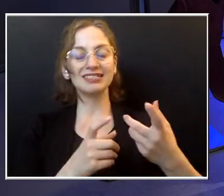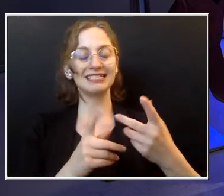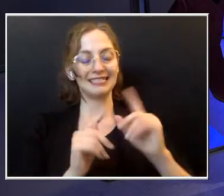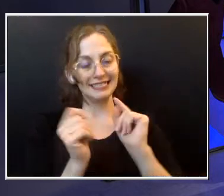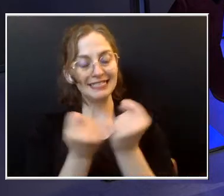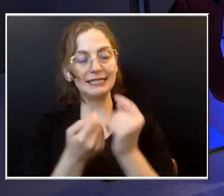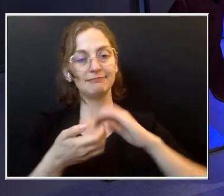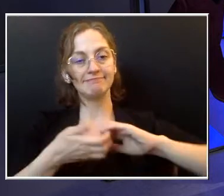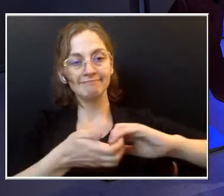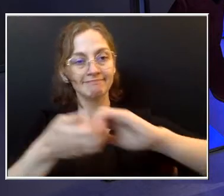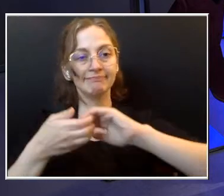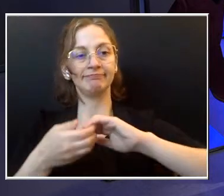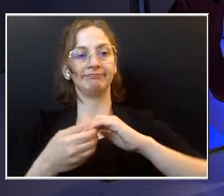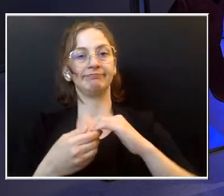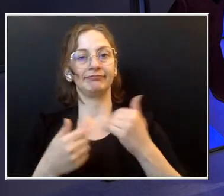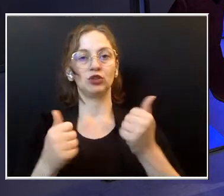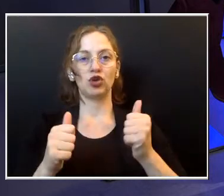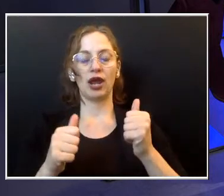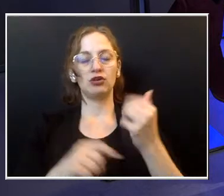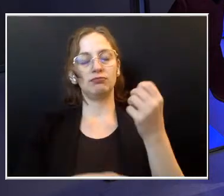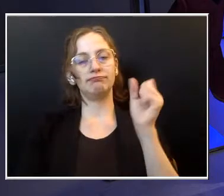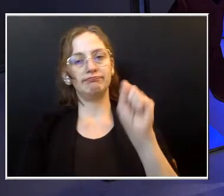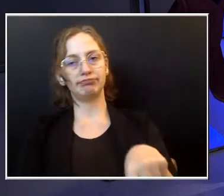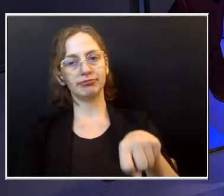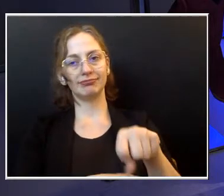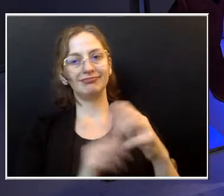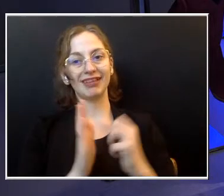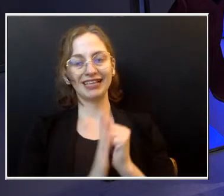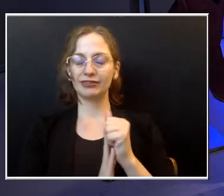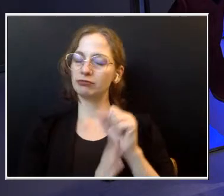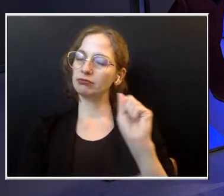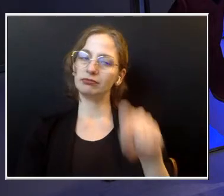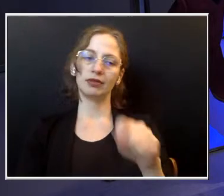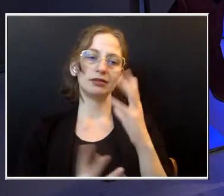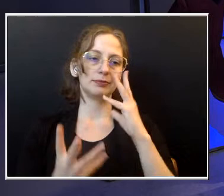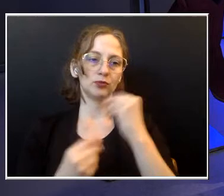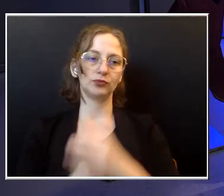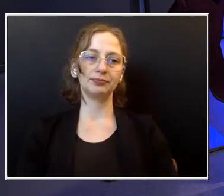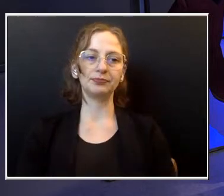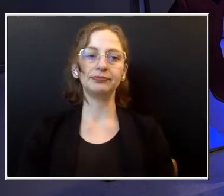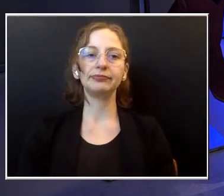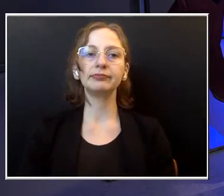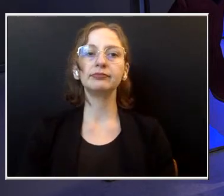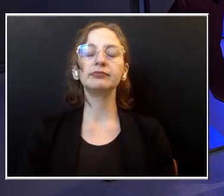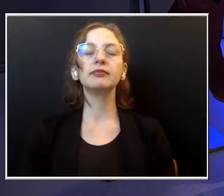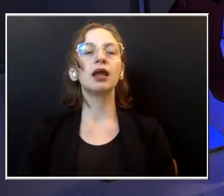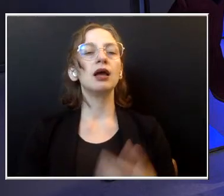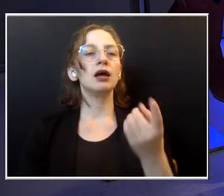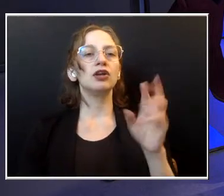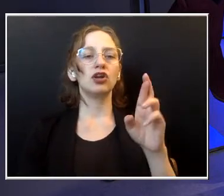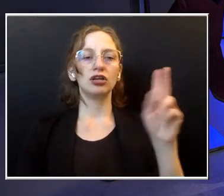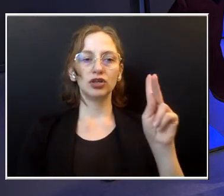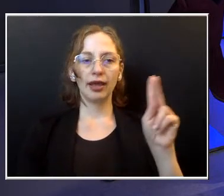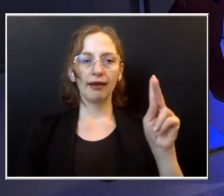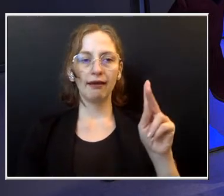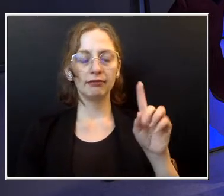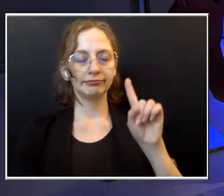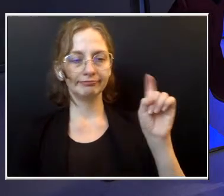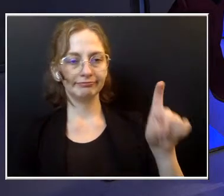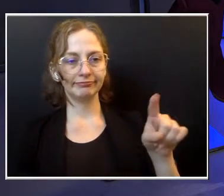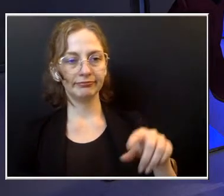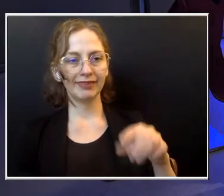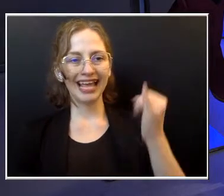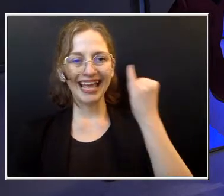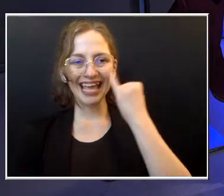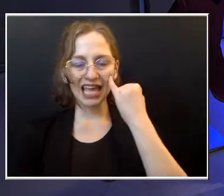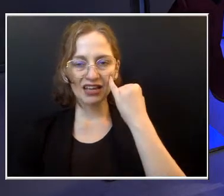it. Question is, what options, Dr. Korntager, do patients have if they do not want to do surgery, but they